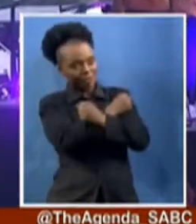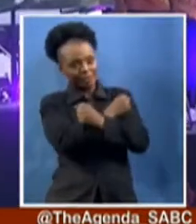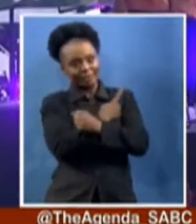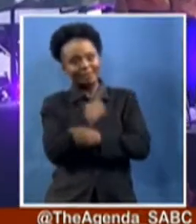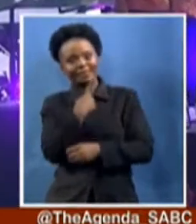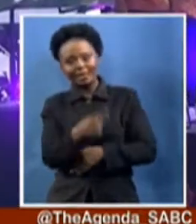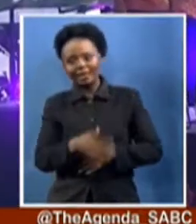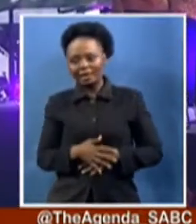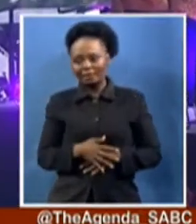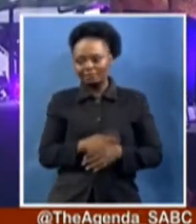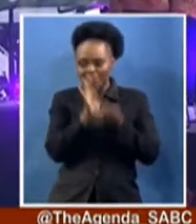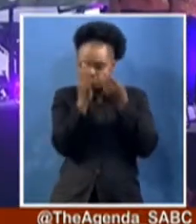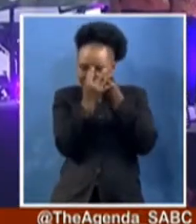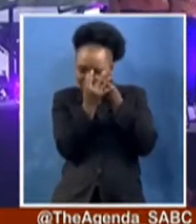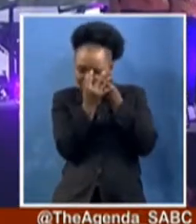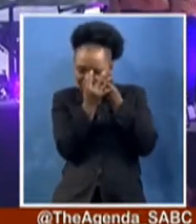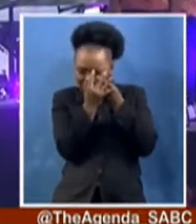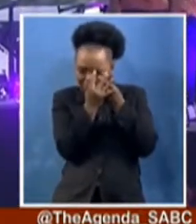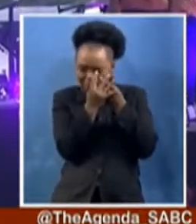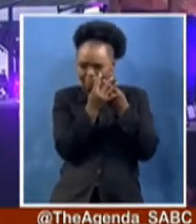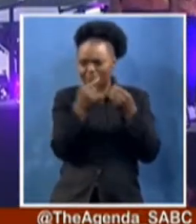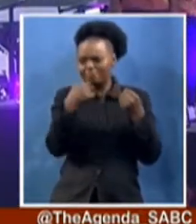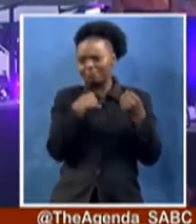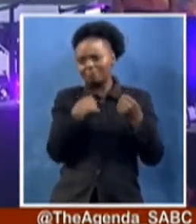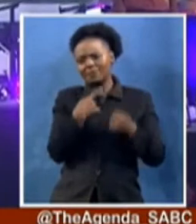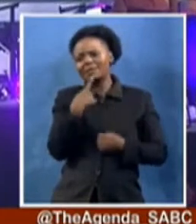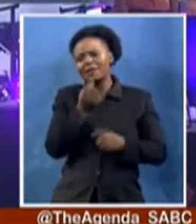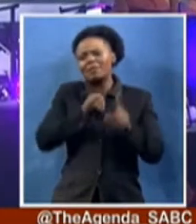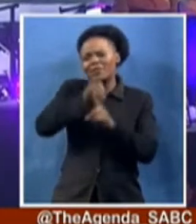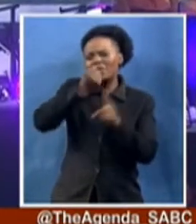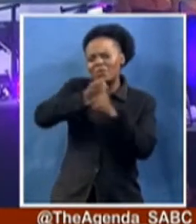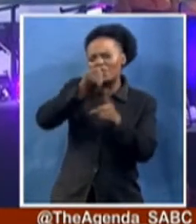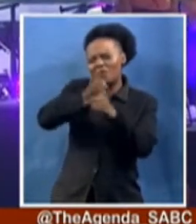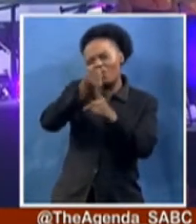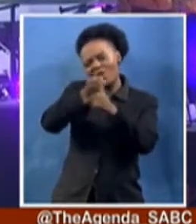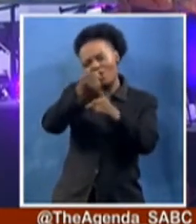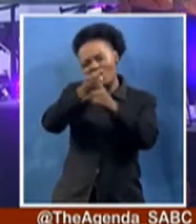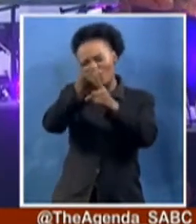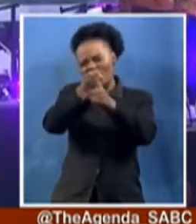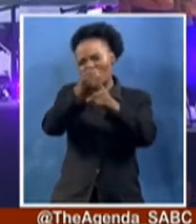fought against white domination.